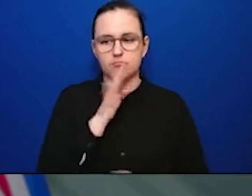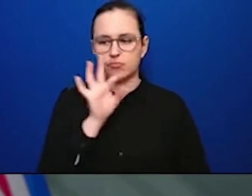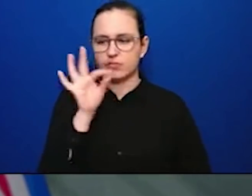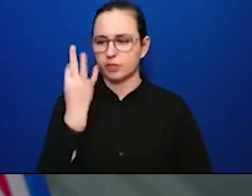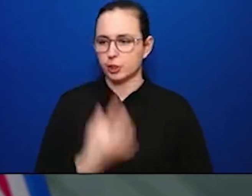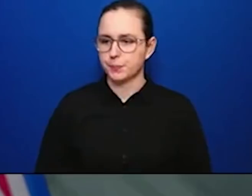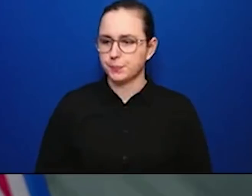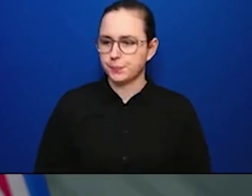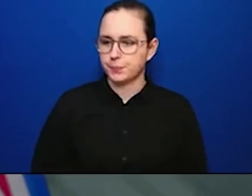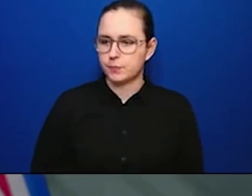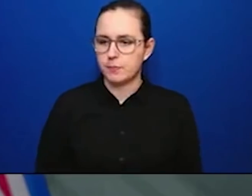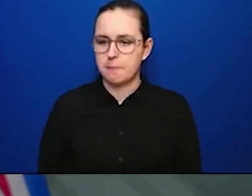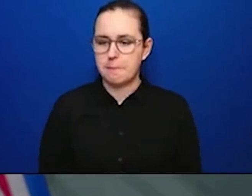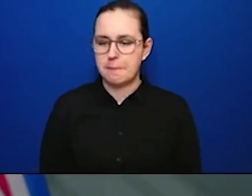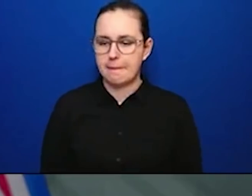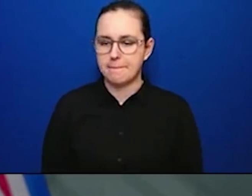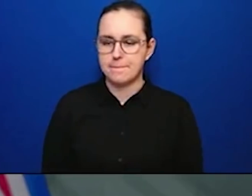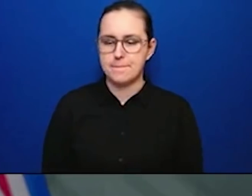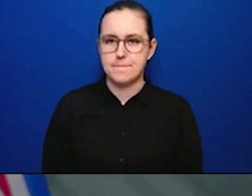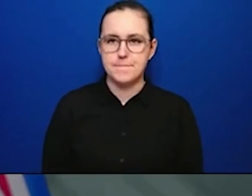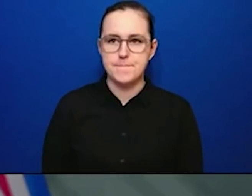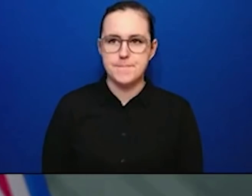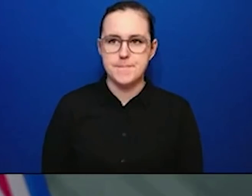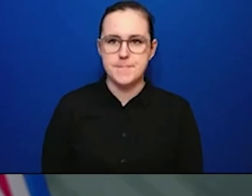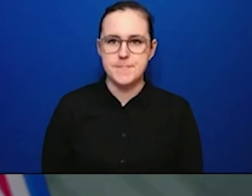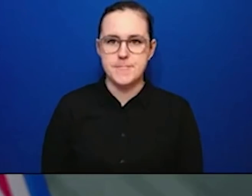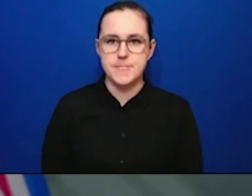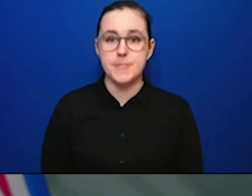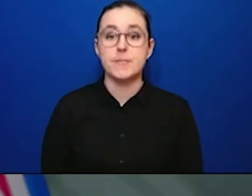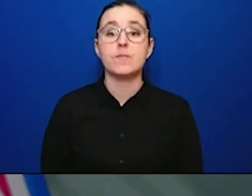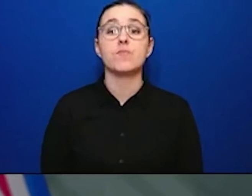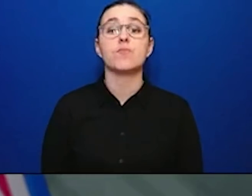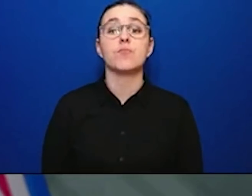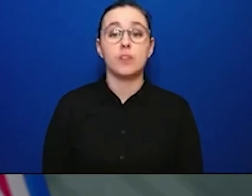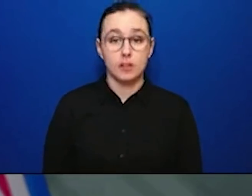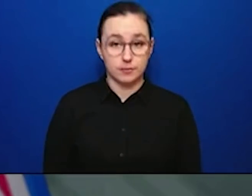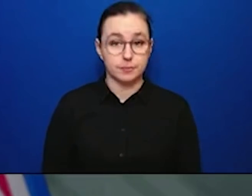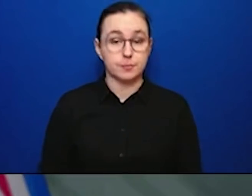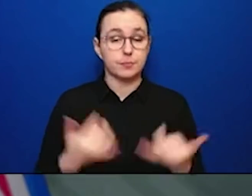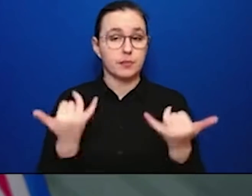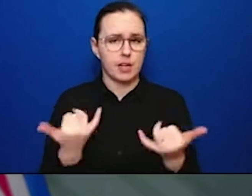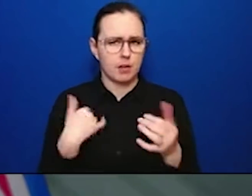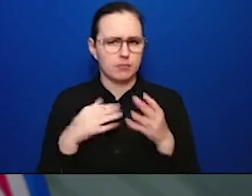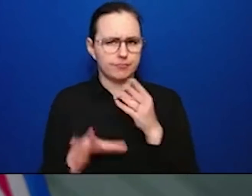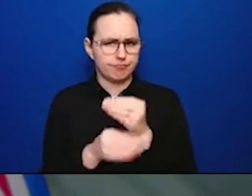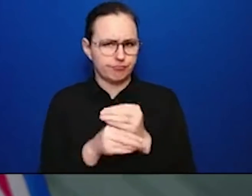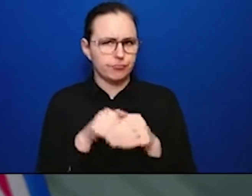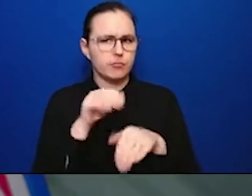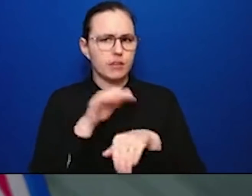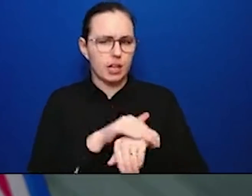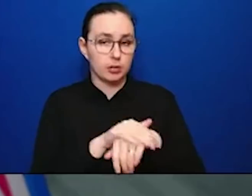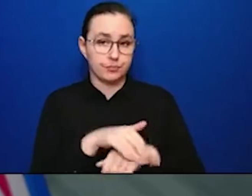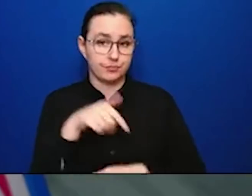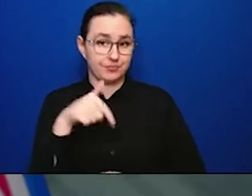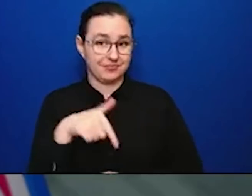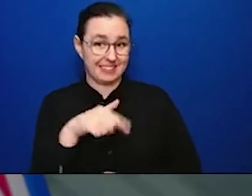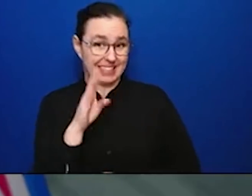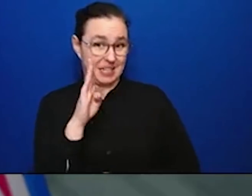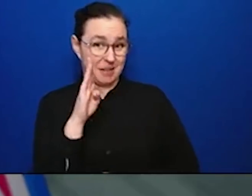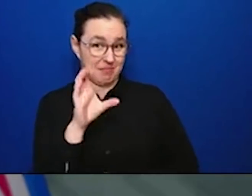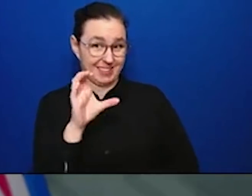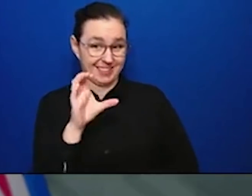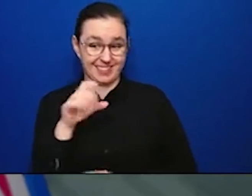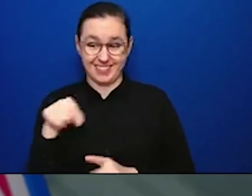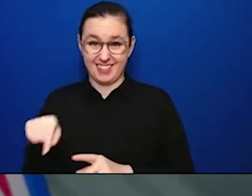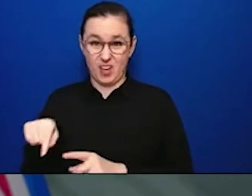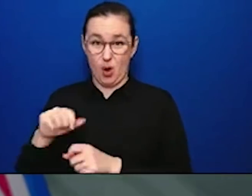The transmission, the test positivity is 8 times what it was before Omicron right now in BC. And so some of the things that we were doing in the period